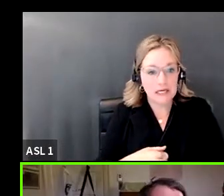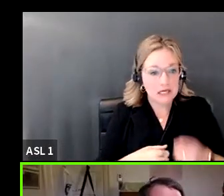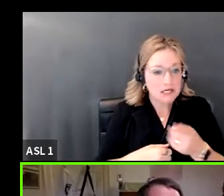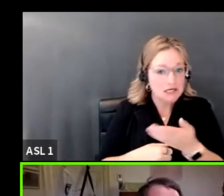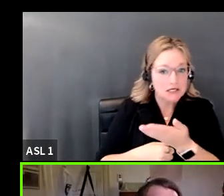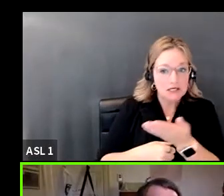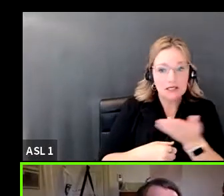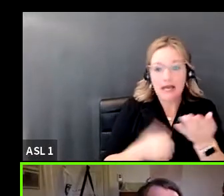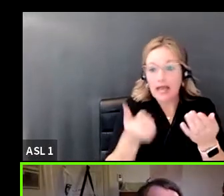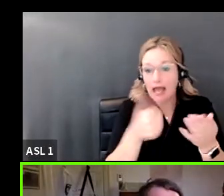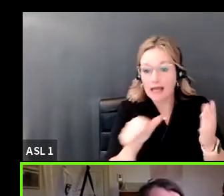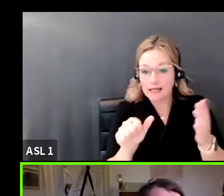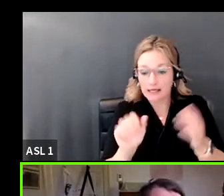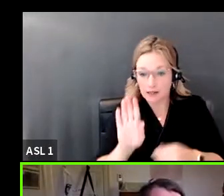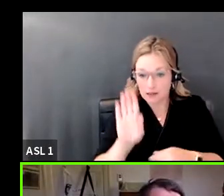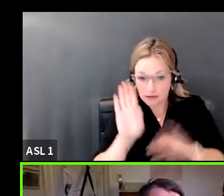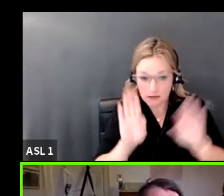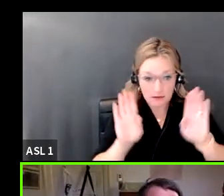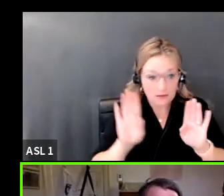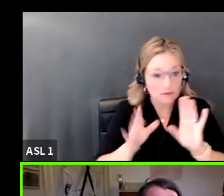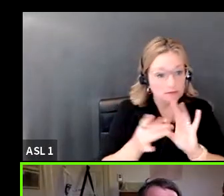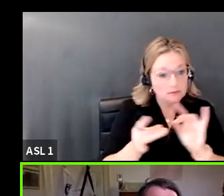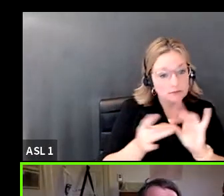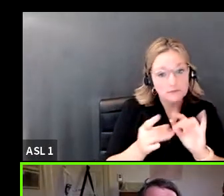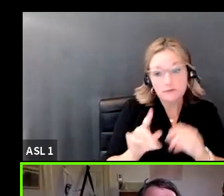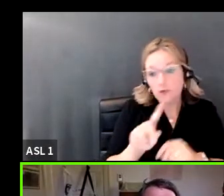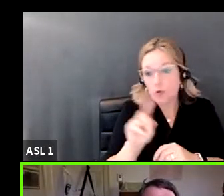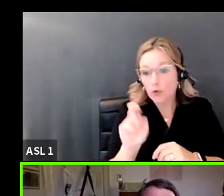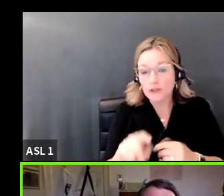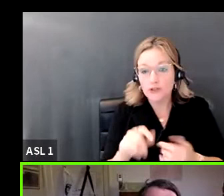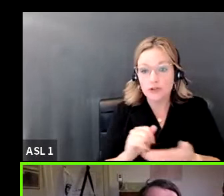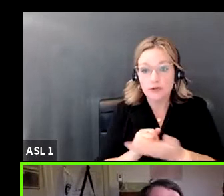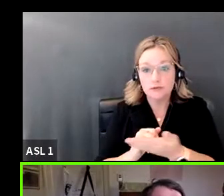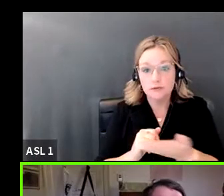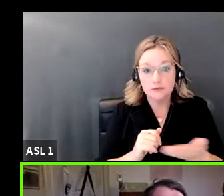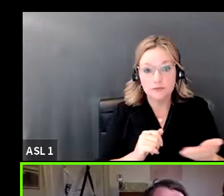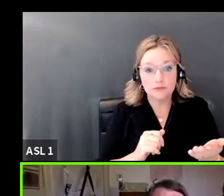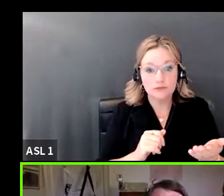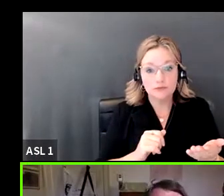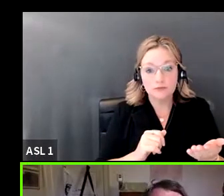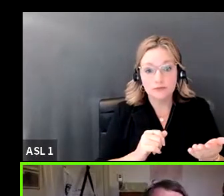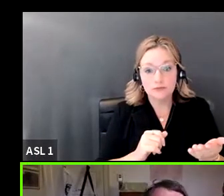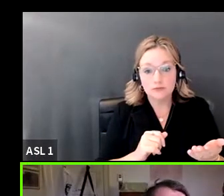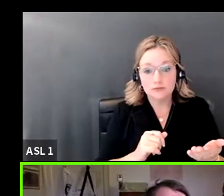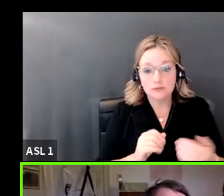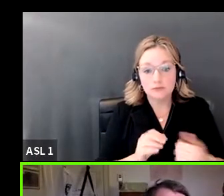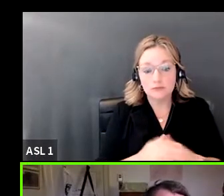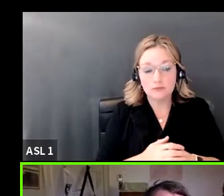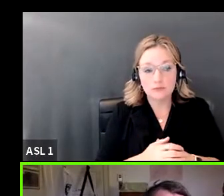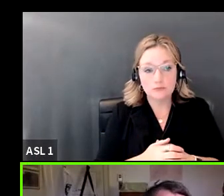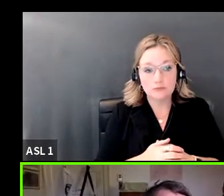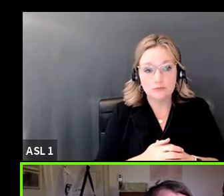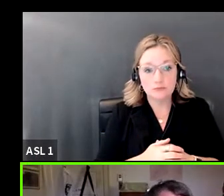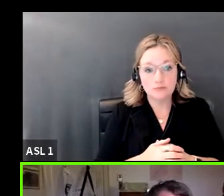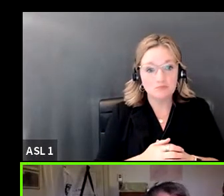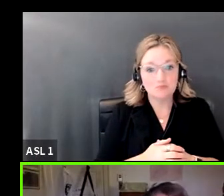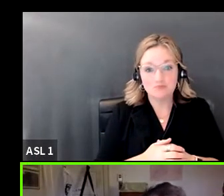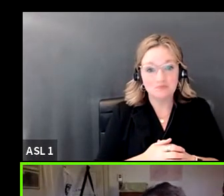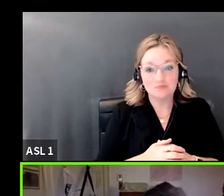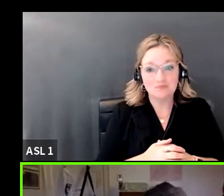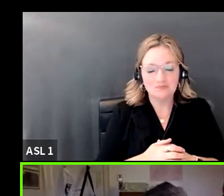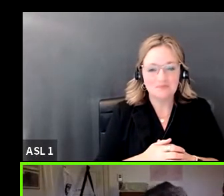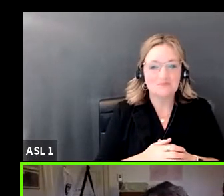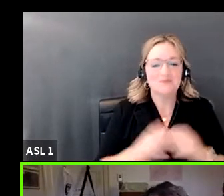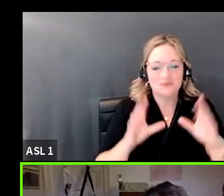hands up is there anybody who would like to ask a question before i move on to the next one uh no i don't see so i want to thank